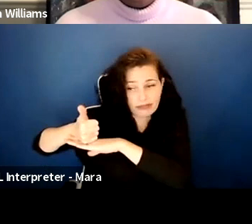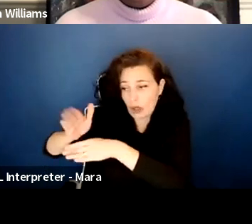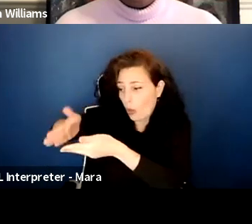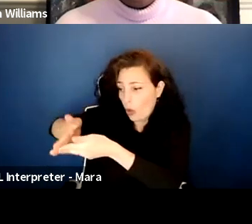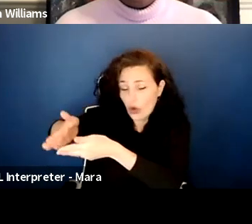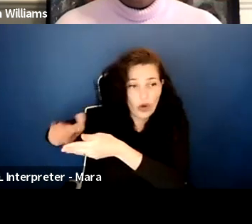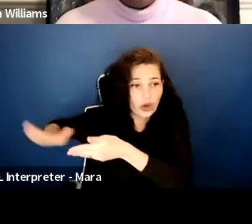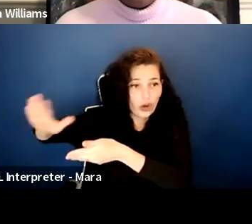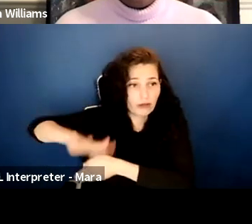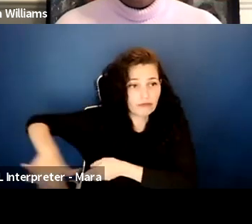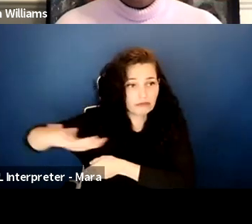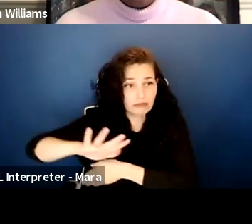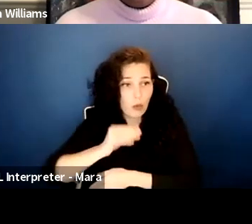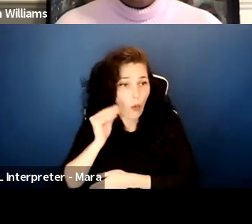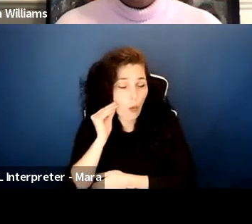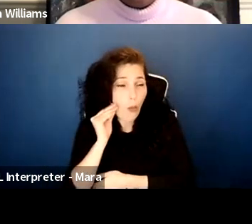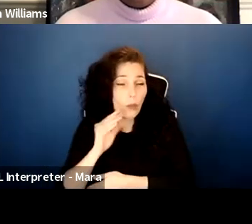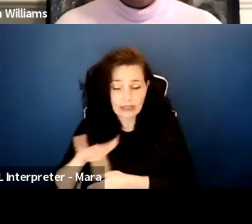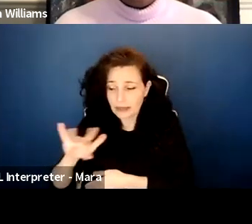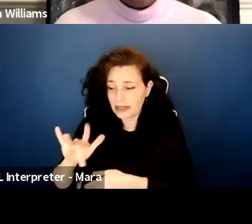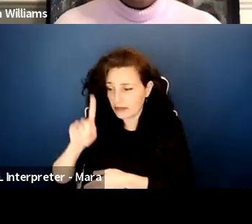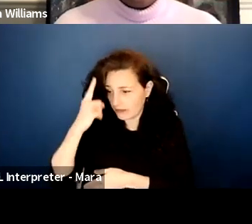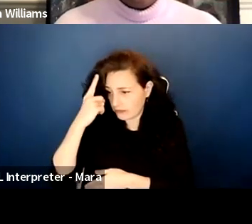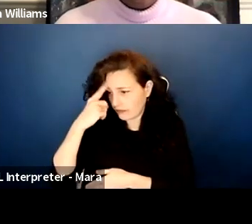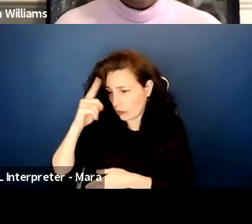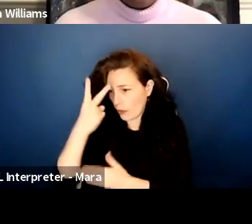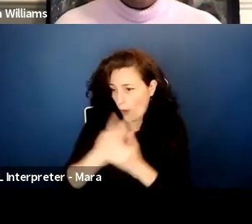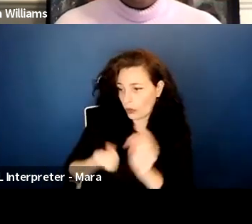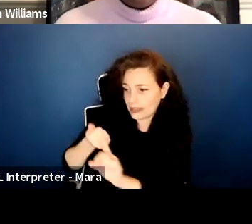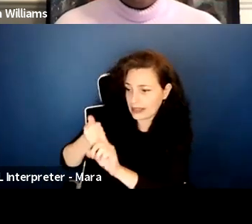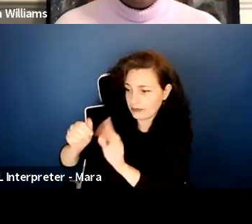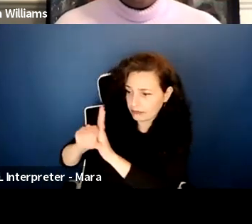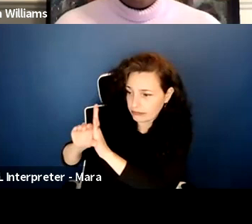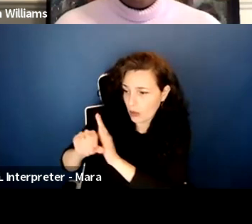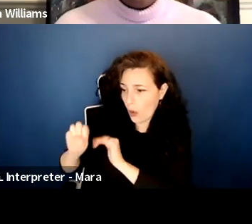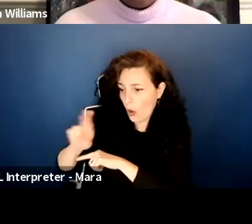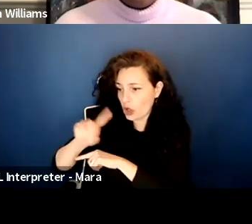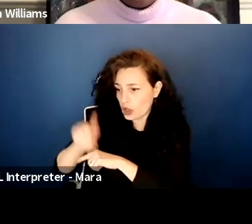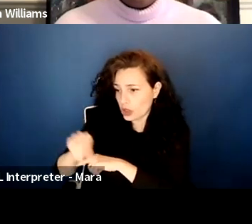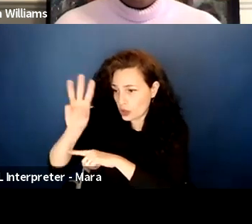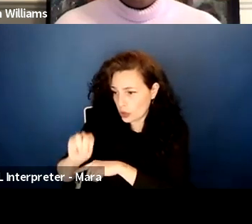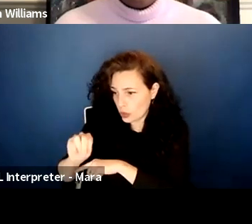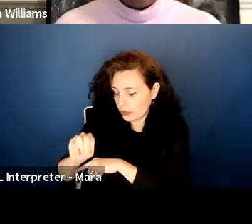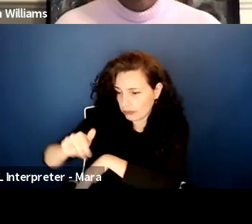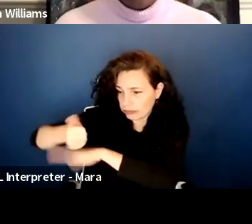that becomes a space for both self-taping and for Zooming that has, because it will work